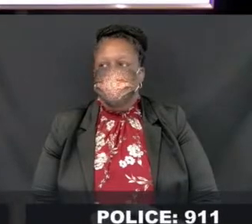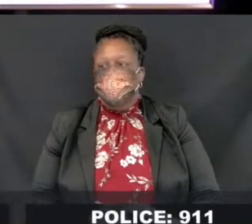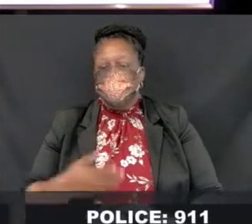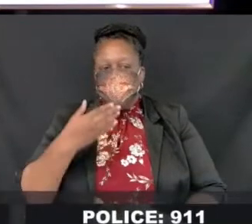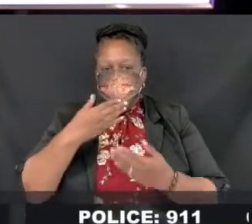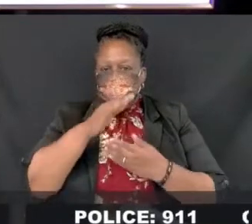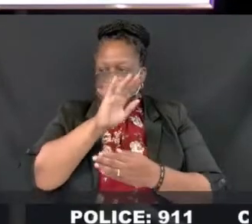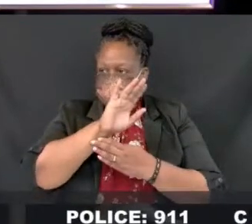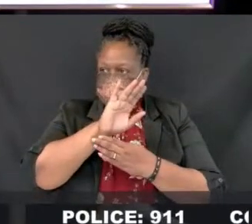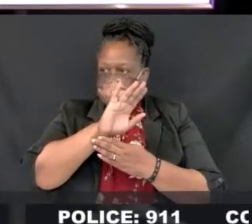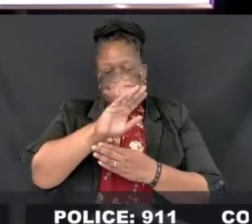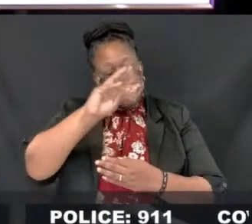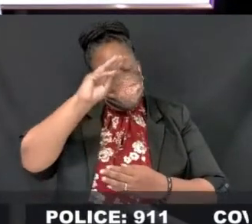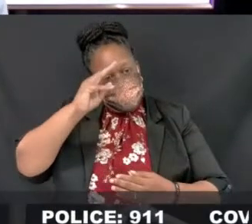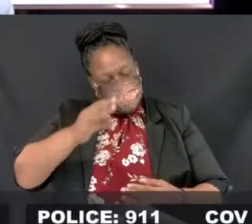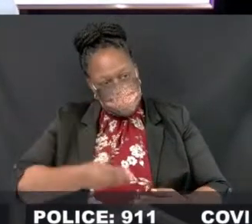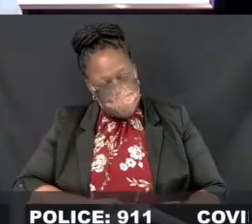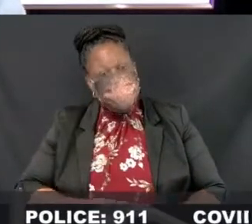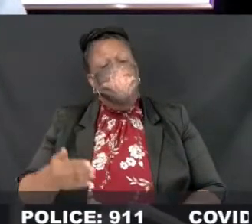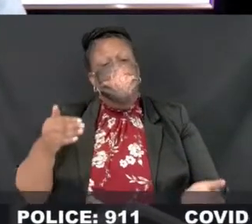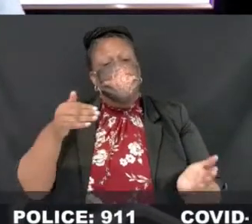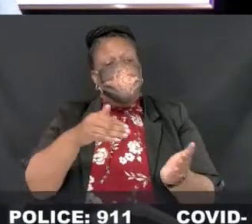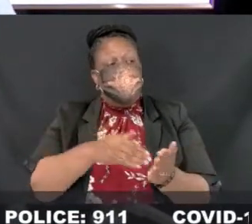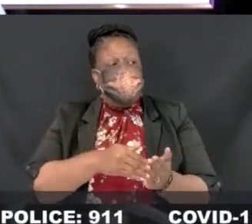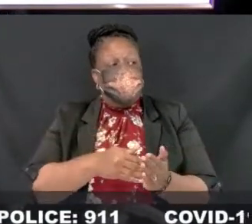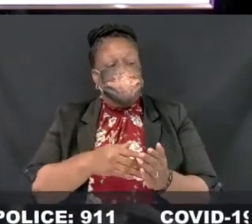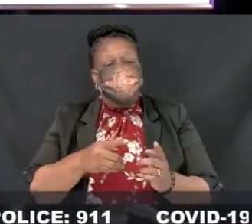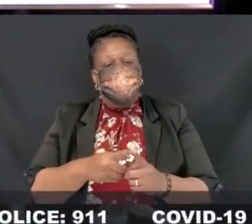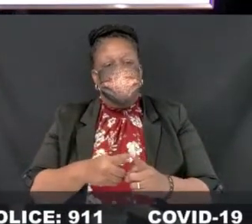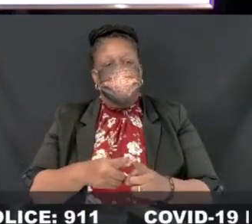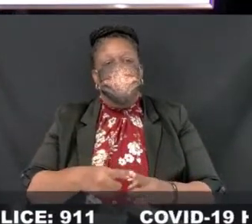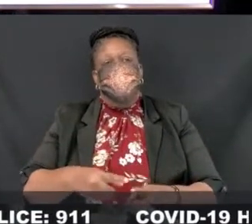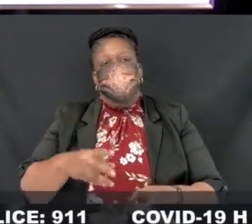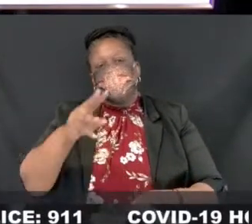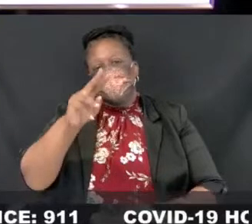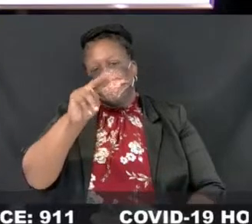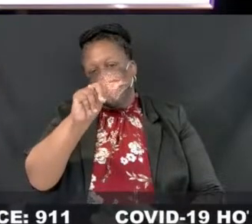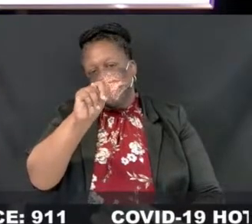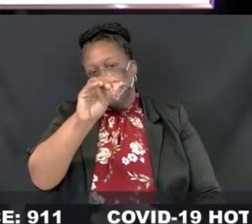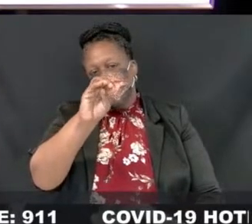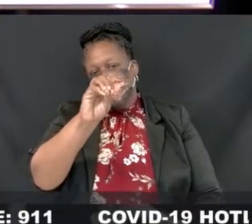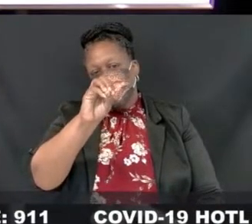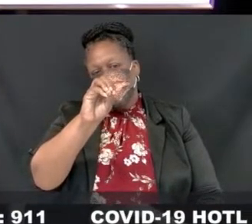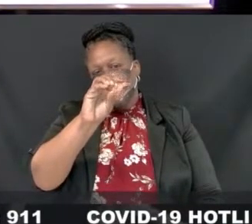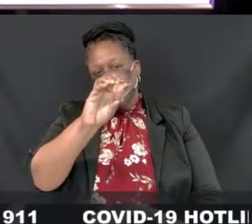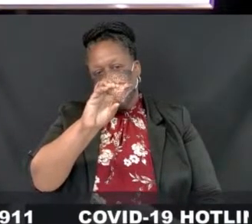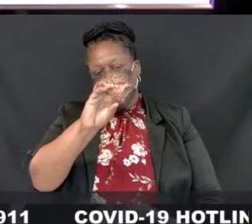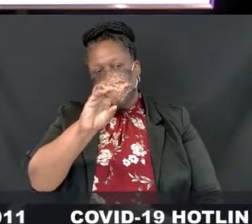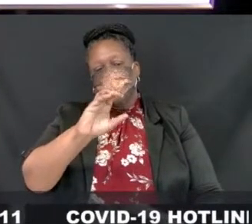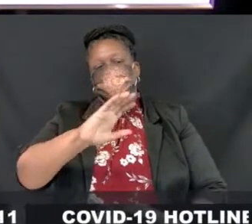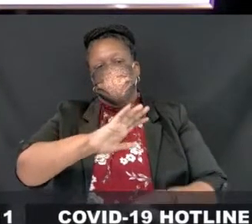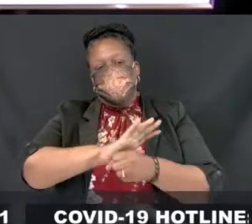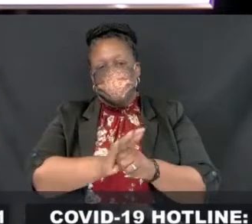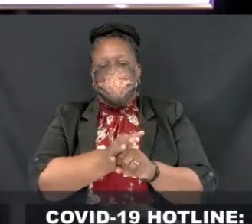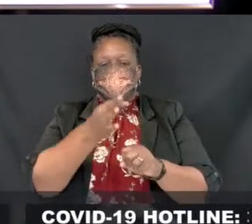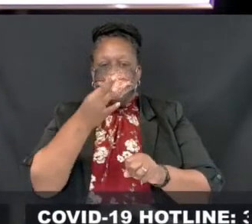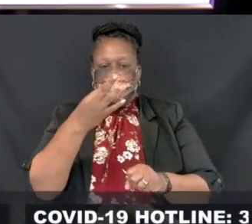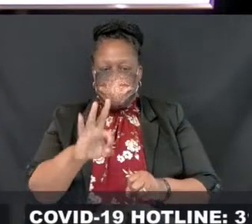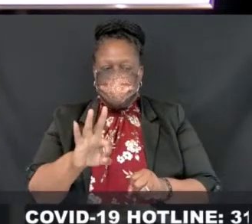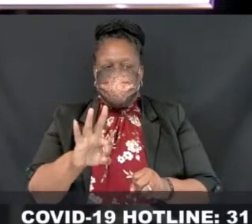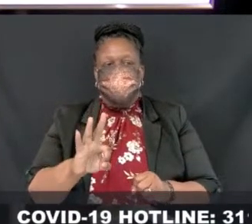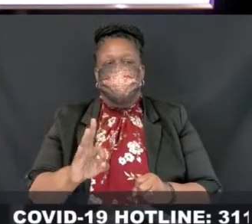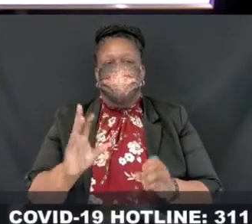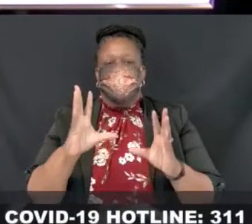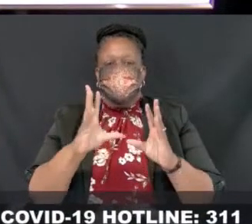Good day and welcome once again to our National Emergency Operations Center